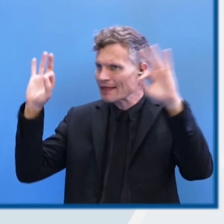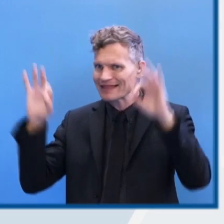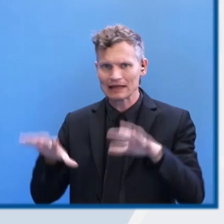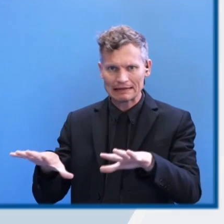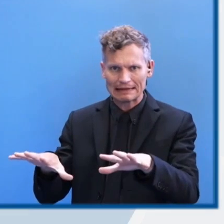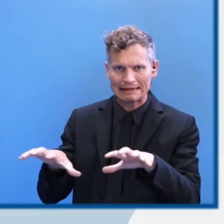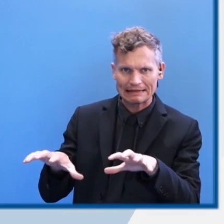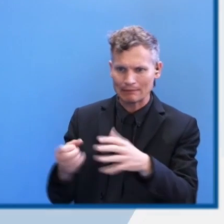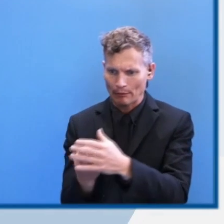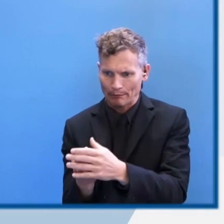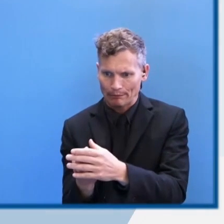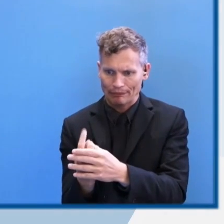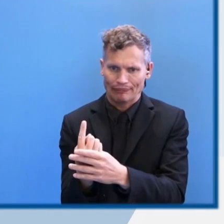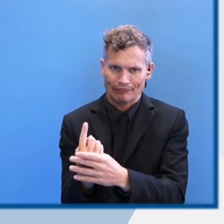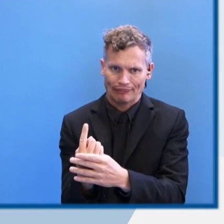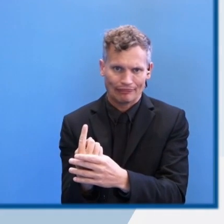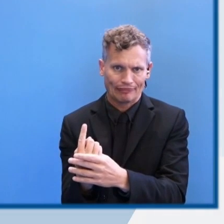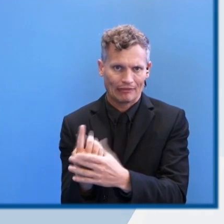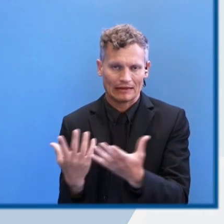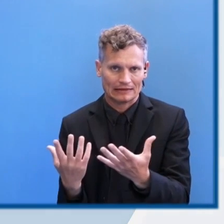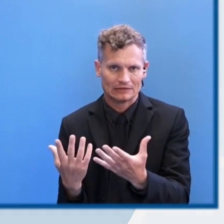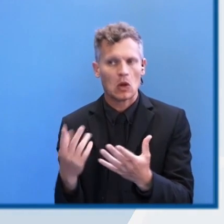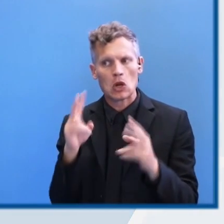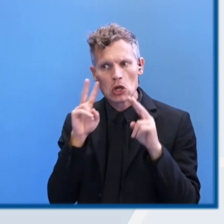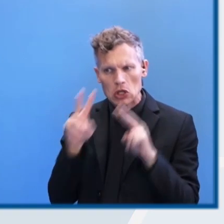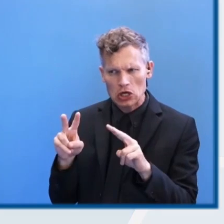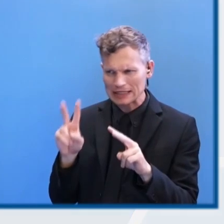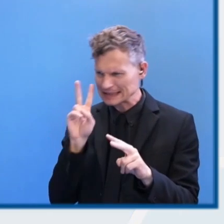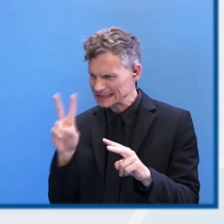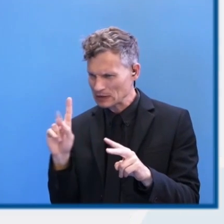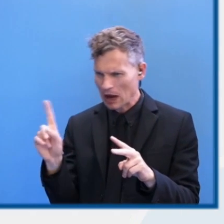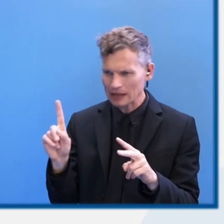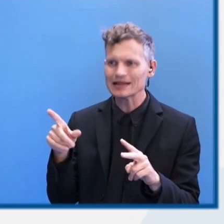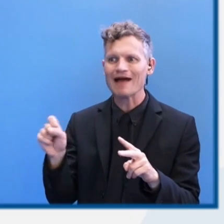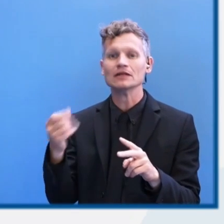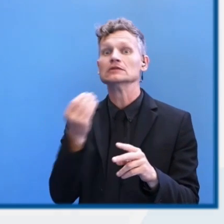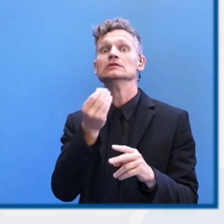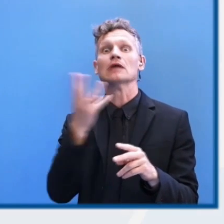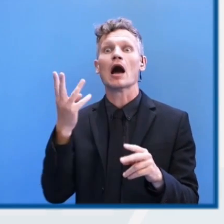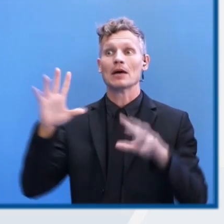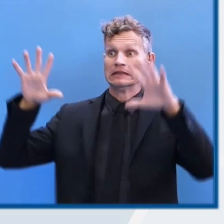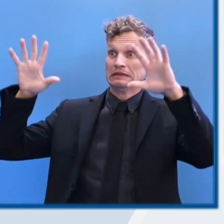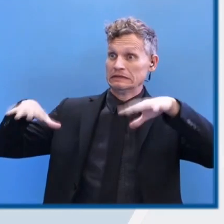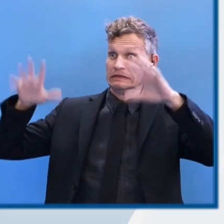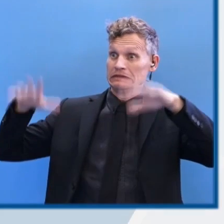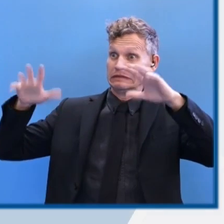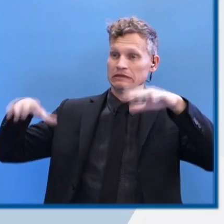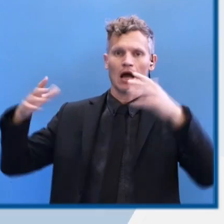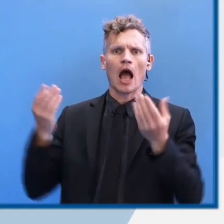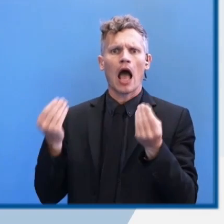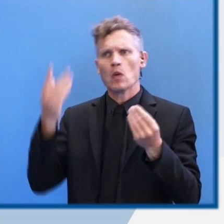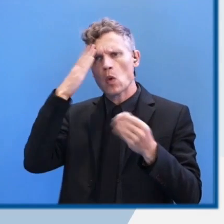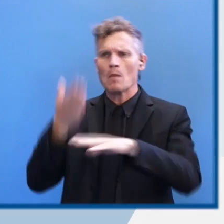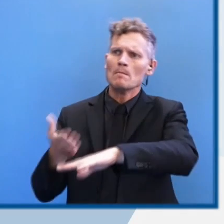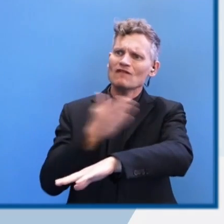reduction, including looking at local flood early warning systems and landslide warning systems as well,